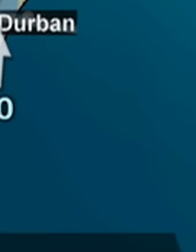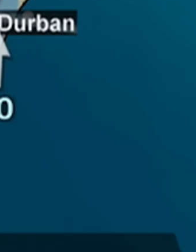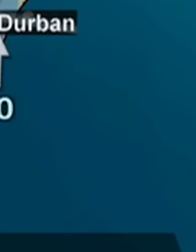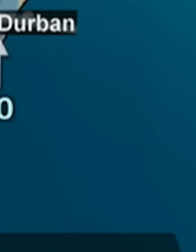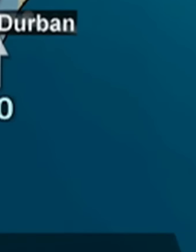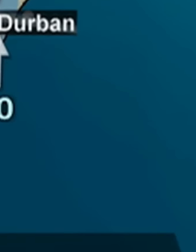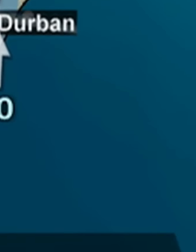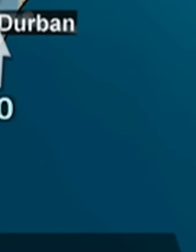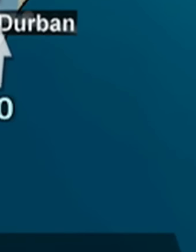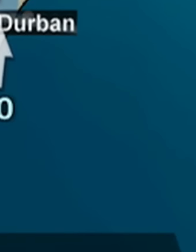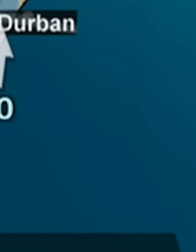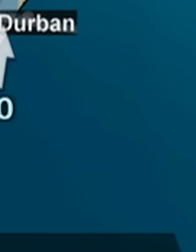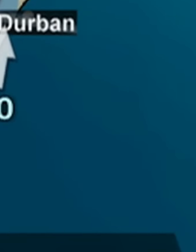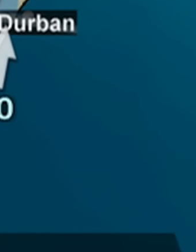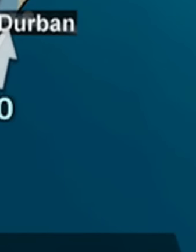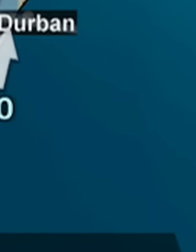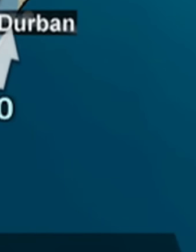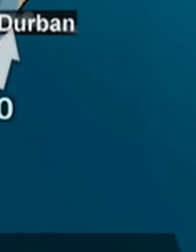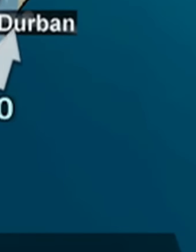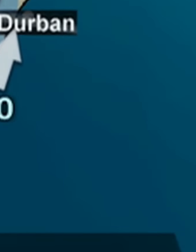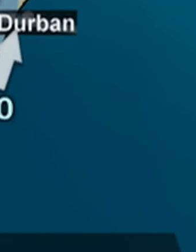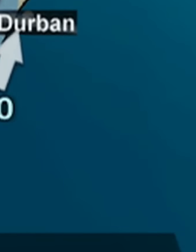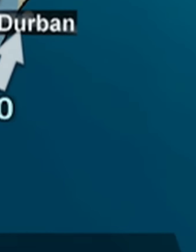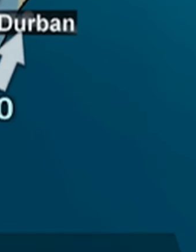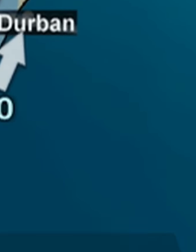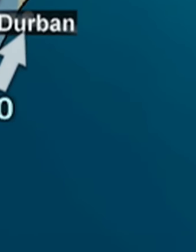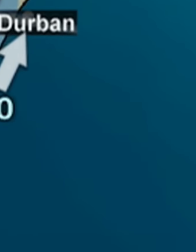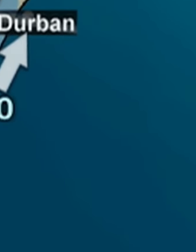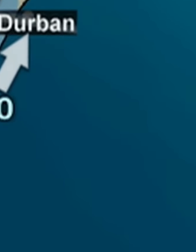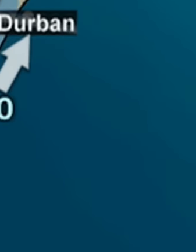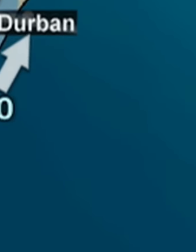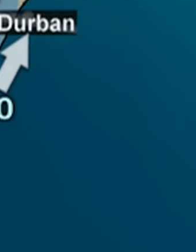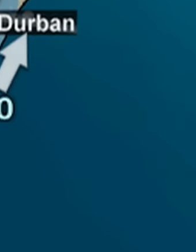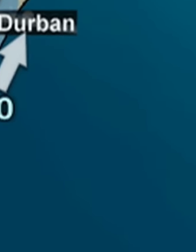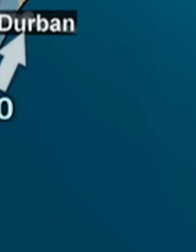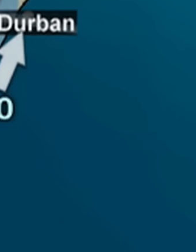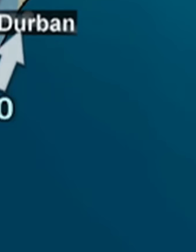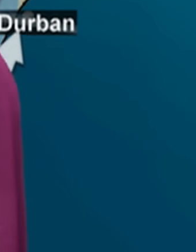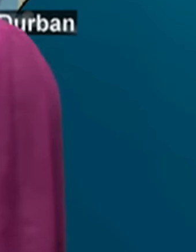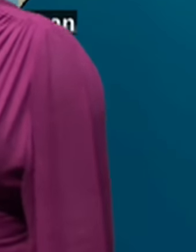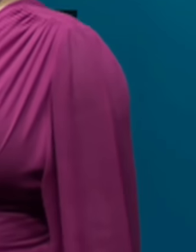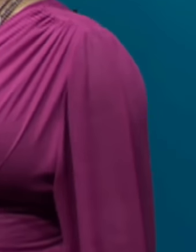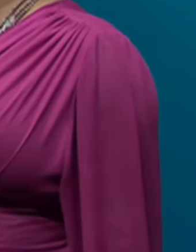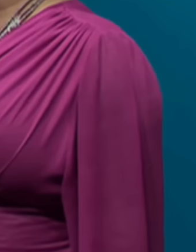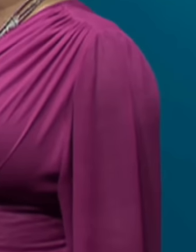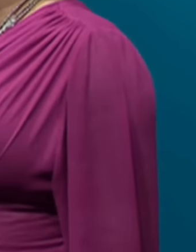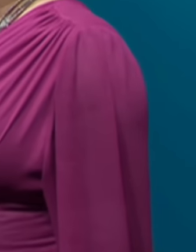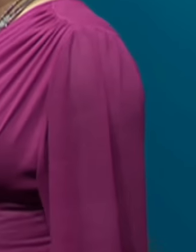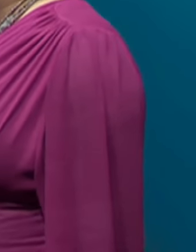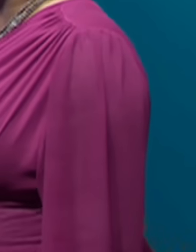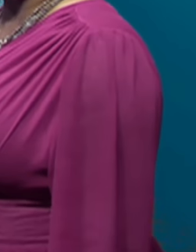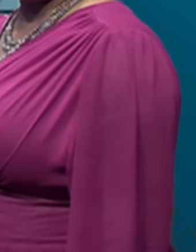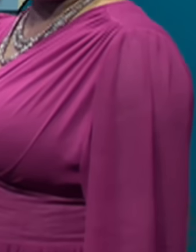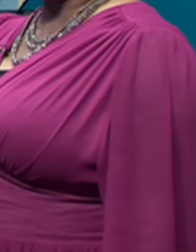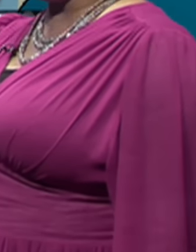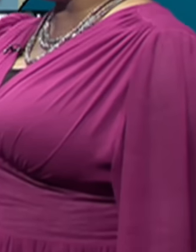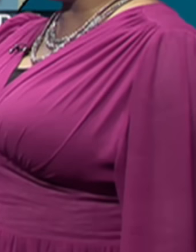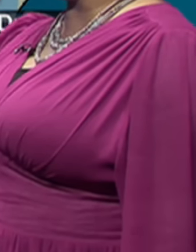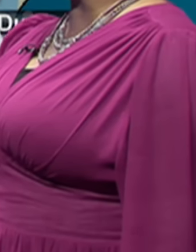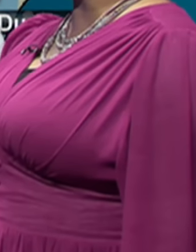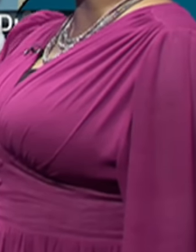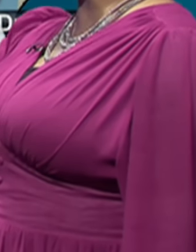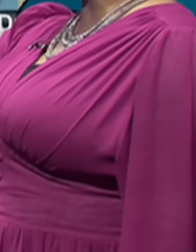Mogedi wa SABC 2 ke rata go amogela le go dumediša bošegombo a re lebeleleng tša maemo a boso gore di re tshwaretšeng. Re lebelela gona go la motse kapa go banaga